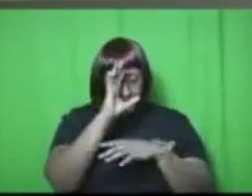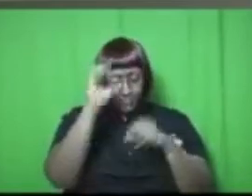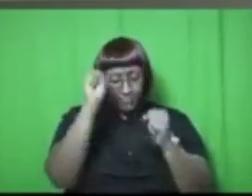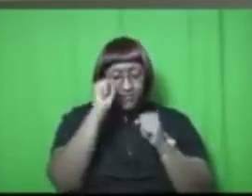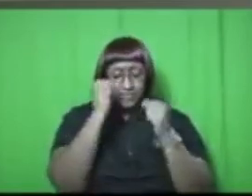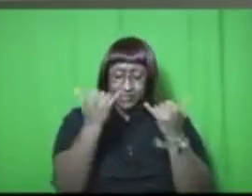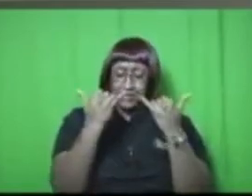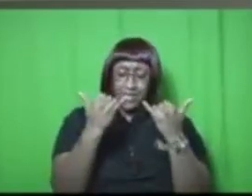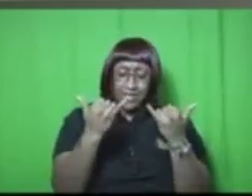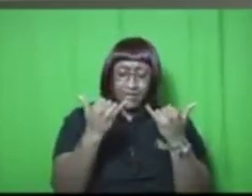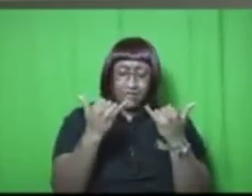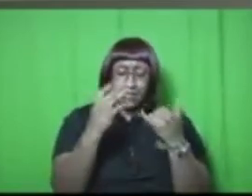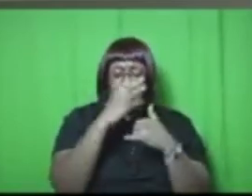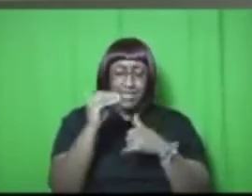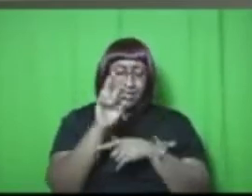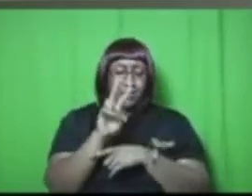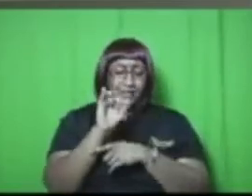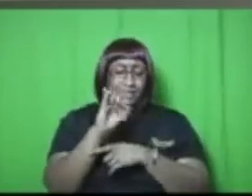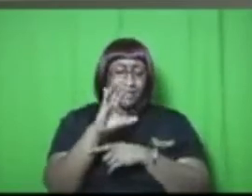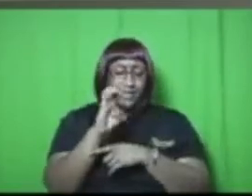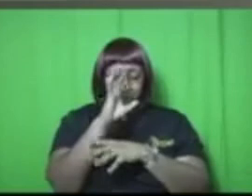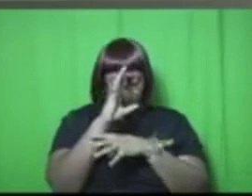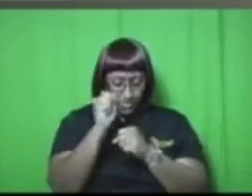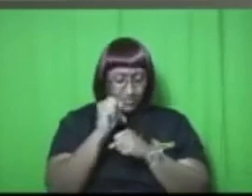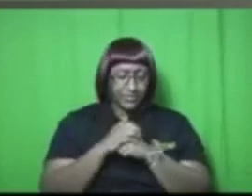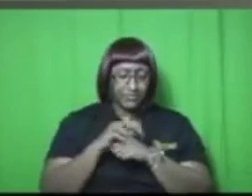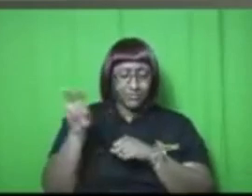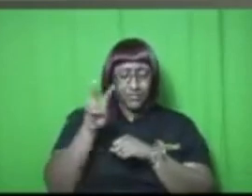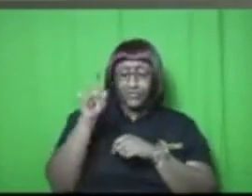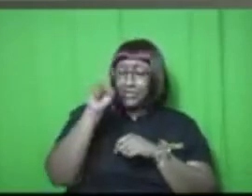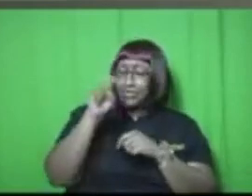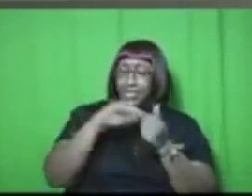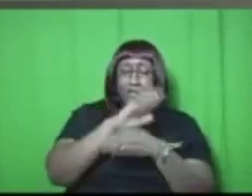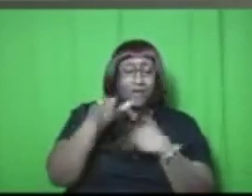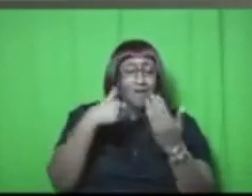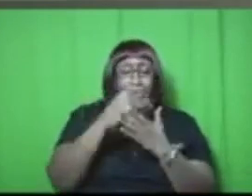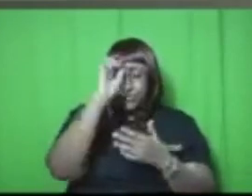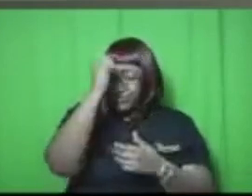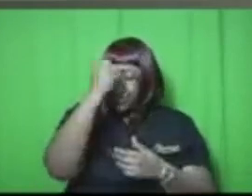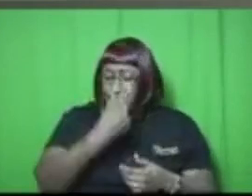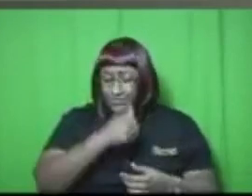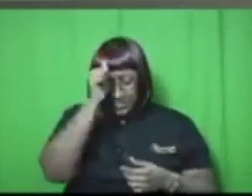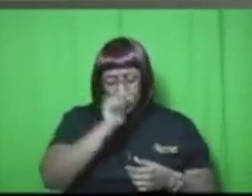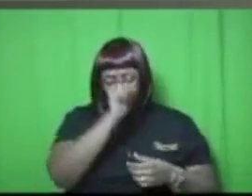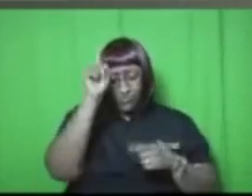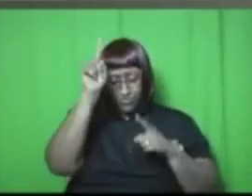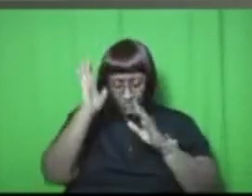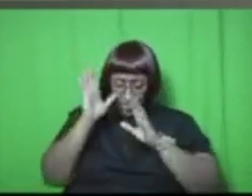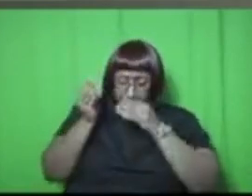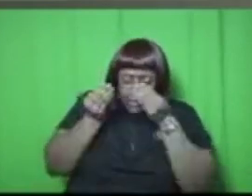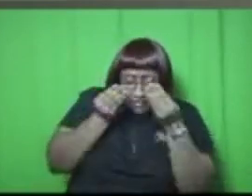president-elect and the vice president. They're going to need all the grace and anointing that you could give